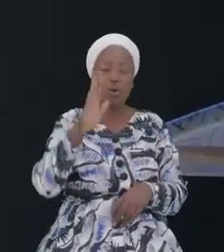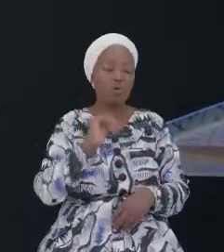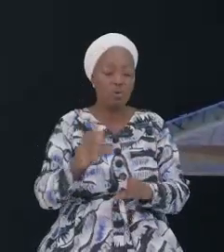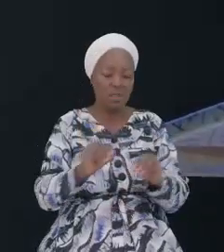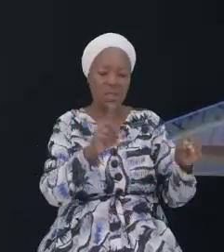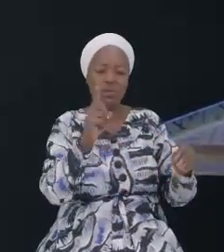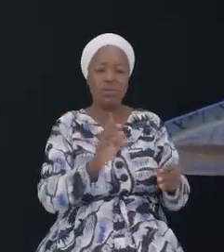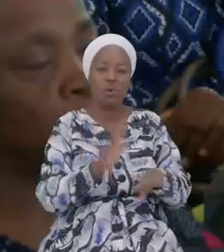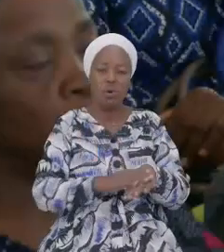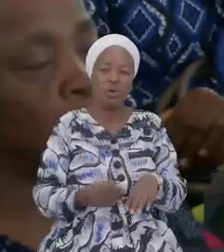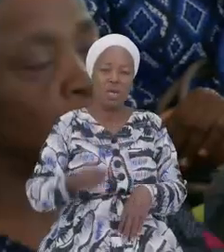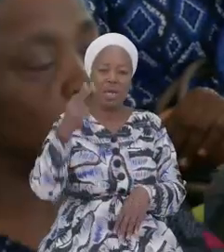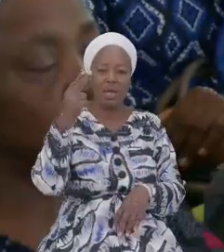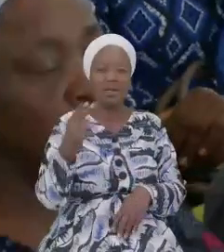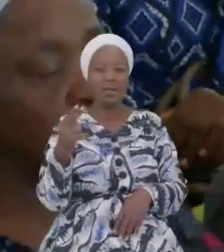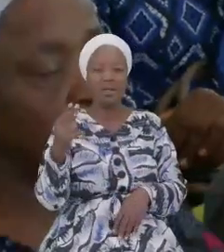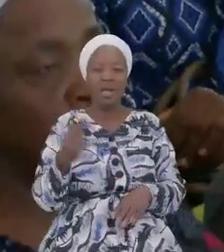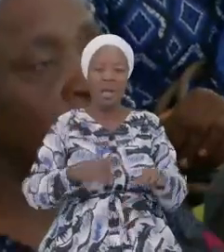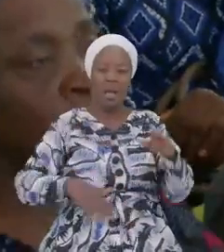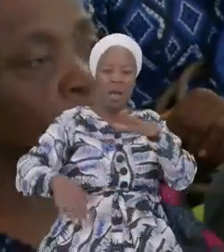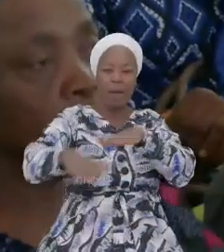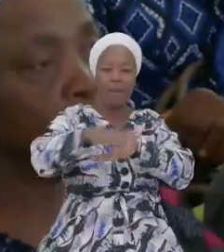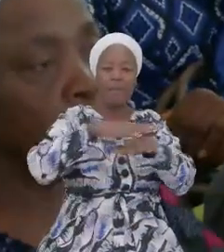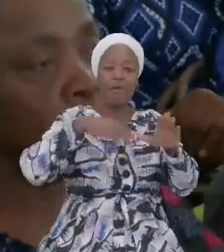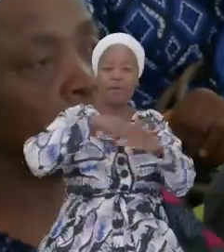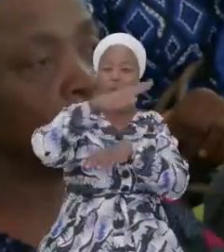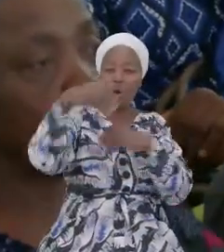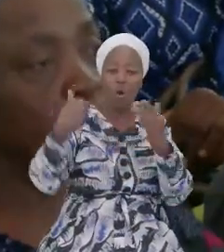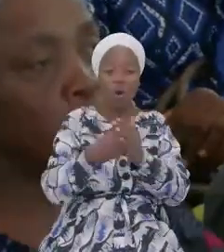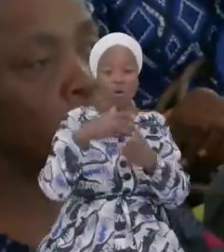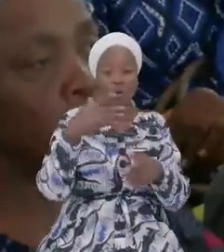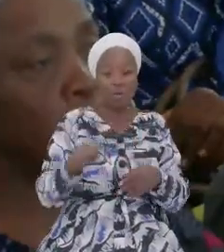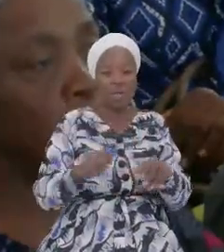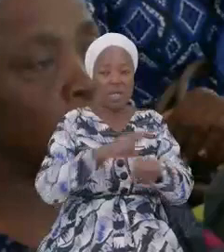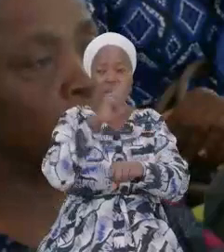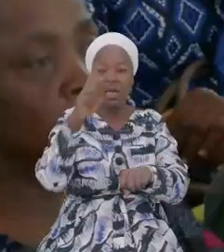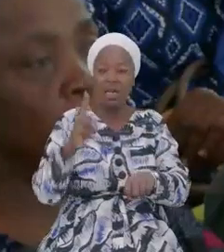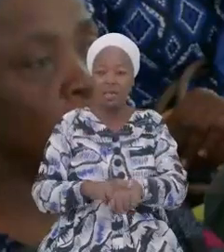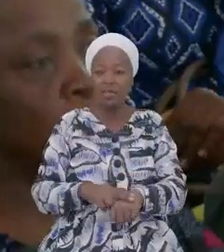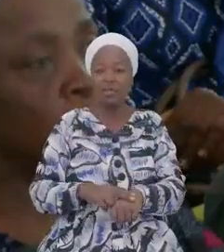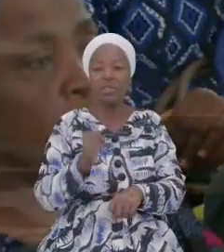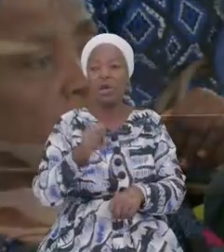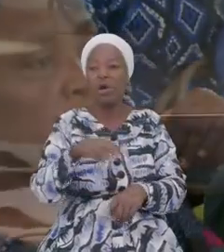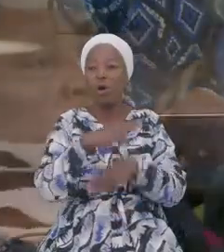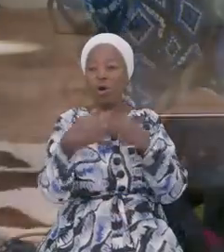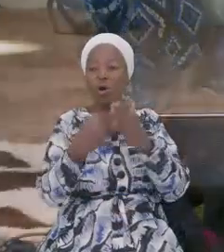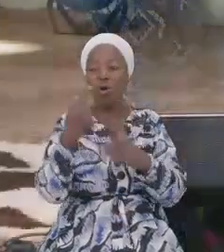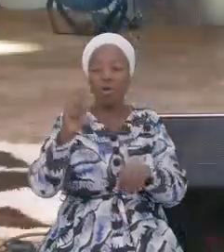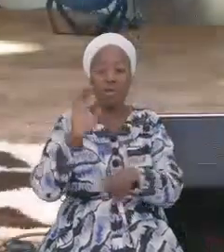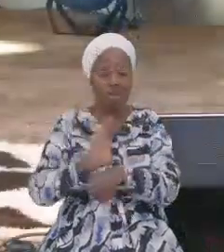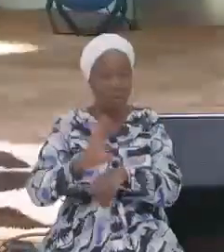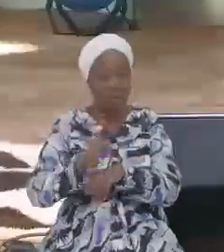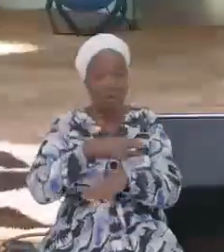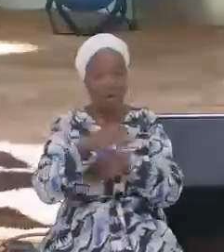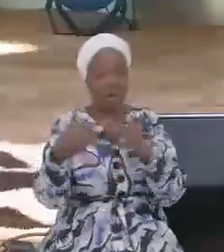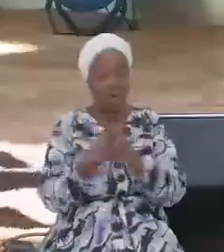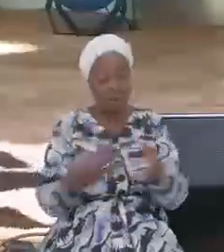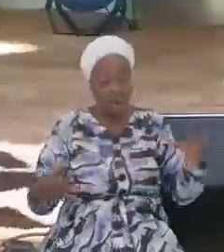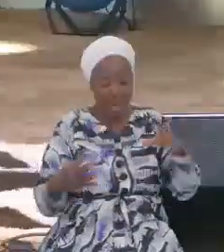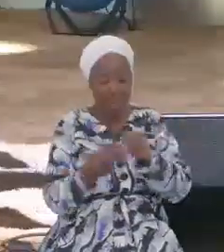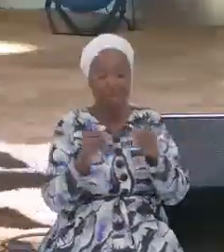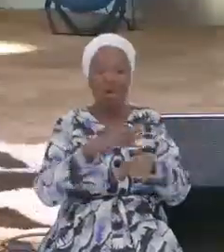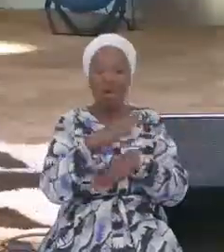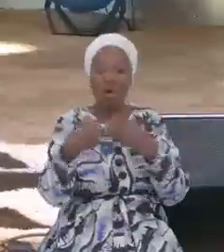on high above all the nations, all the churches, all the gatherings, all